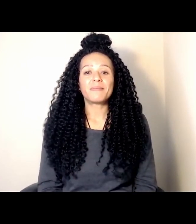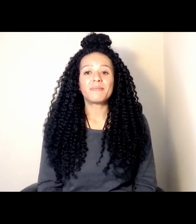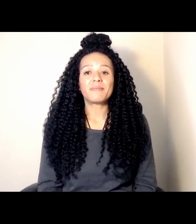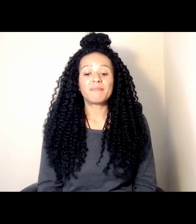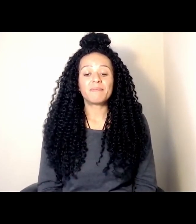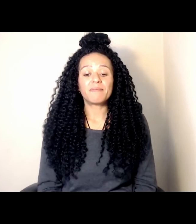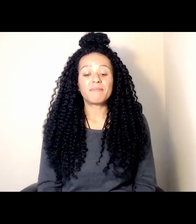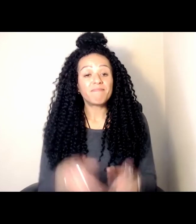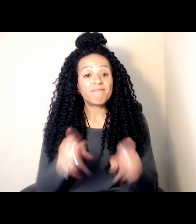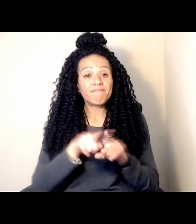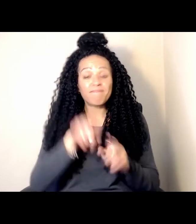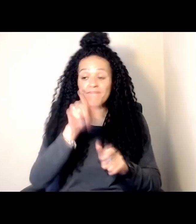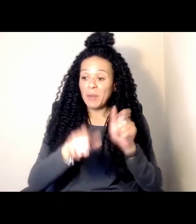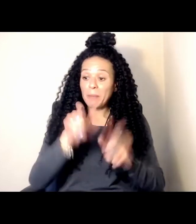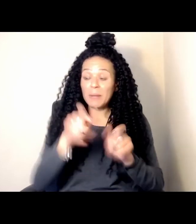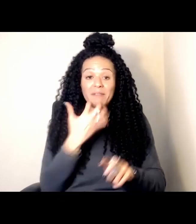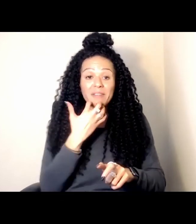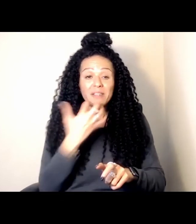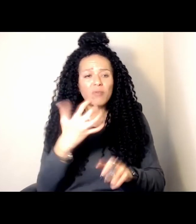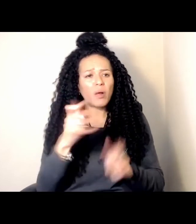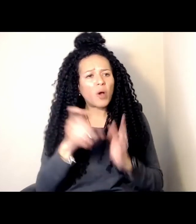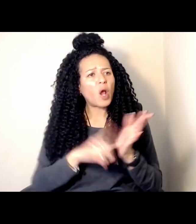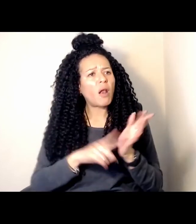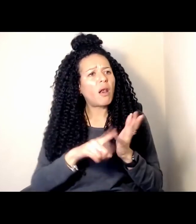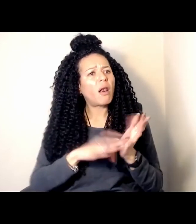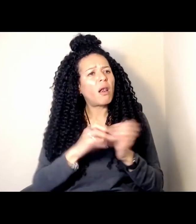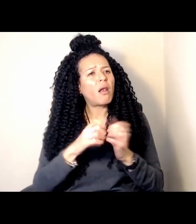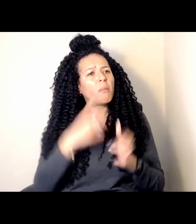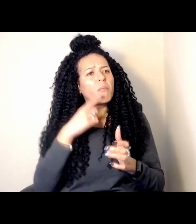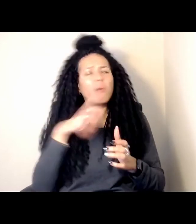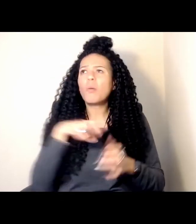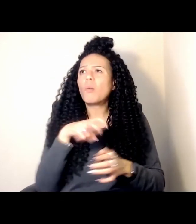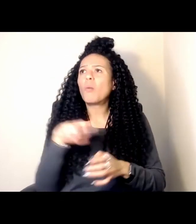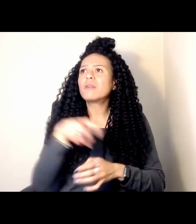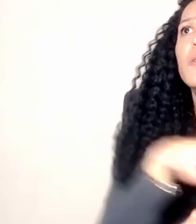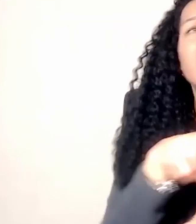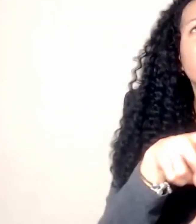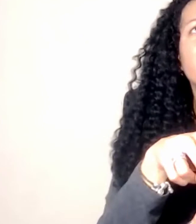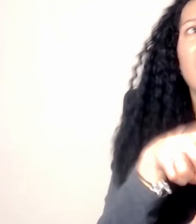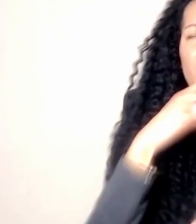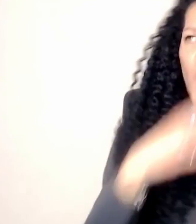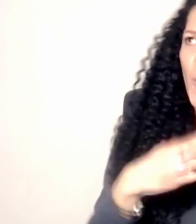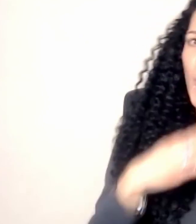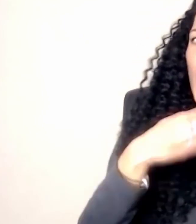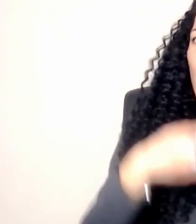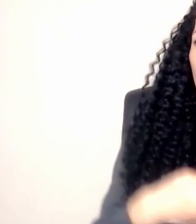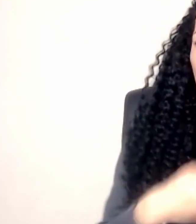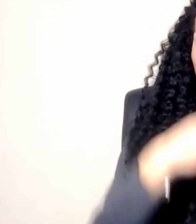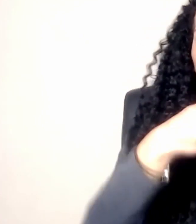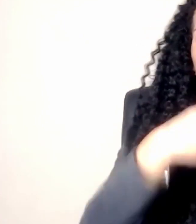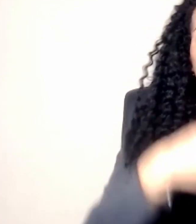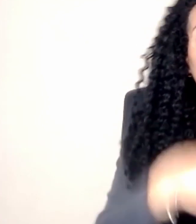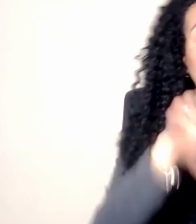Like the people of Israel, Columba wanders, not in the desert, but across the sea.